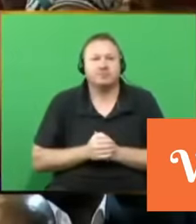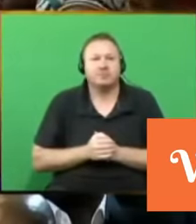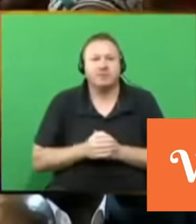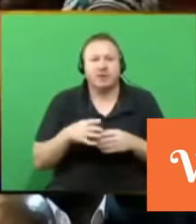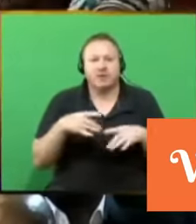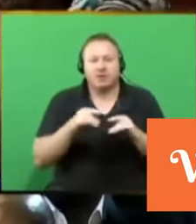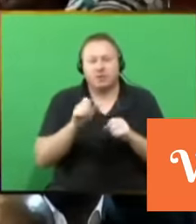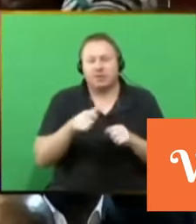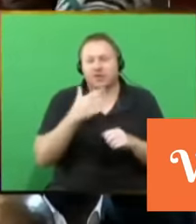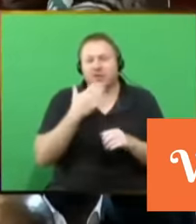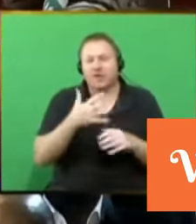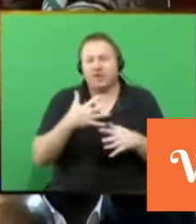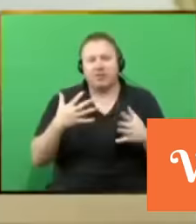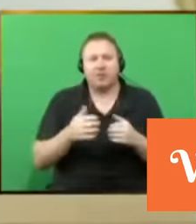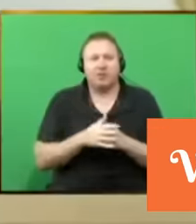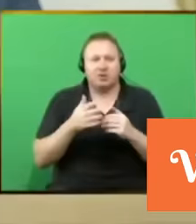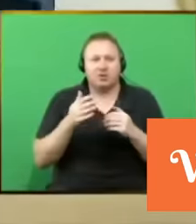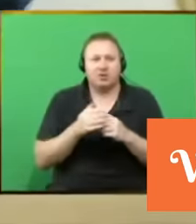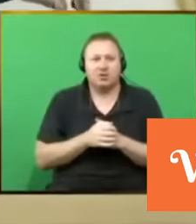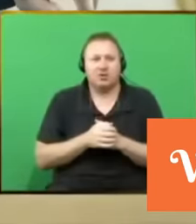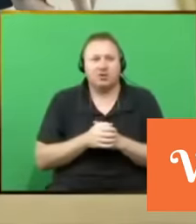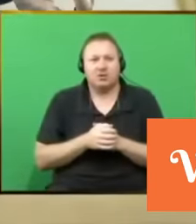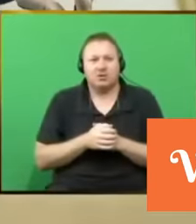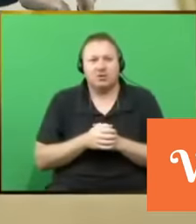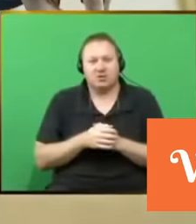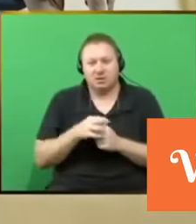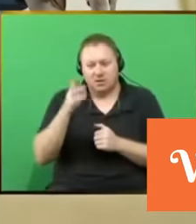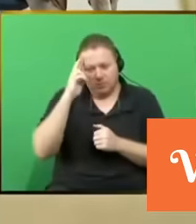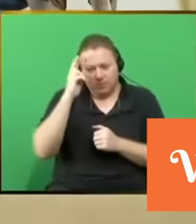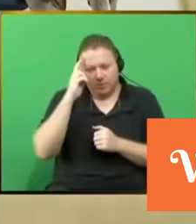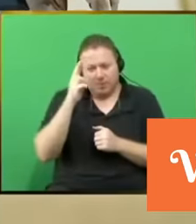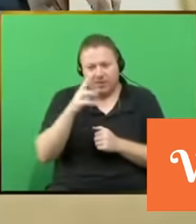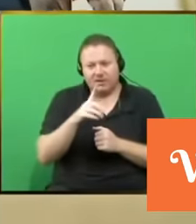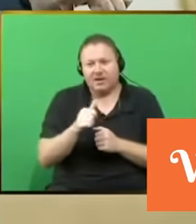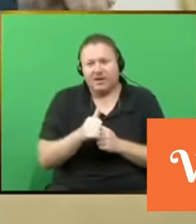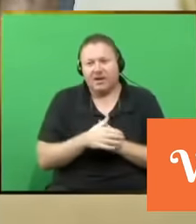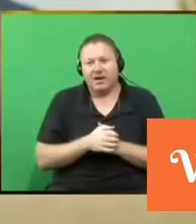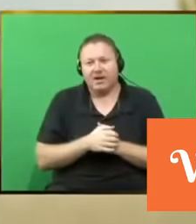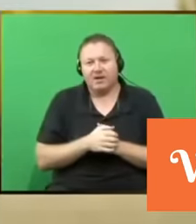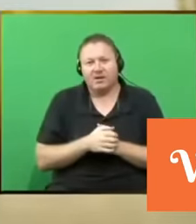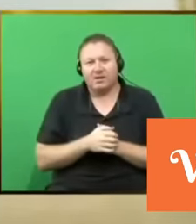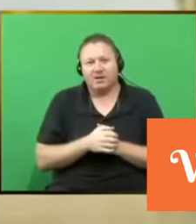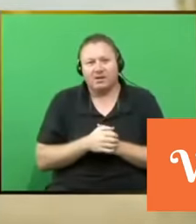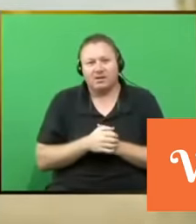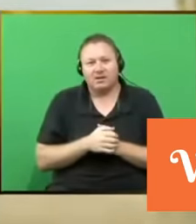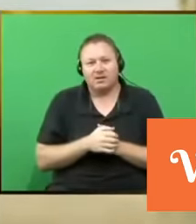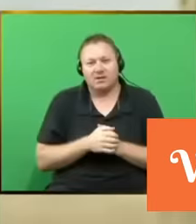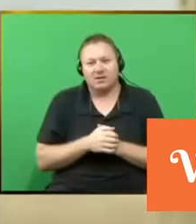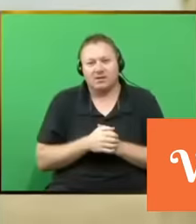Chairperson, thank you very much. But I wanted to remind the DA